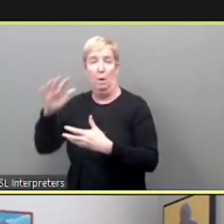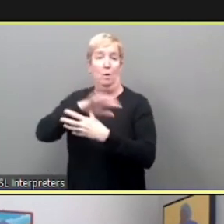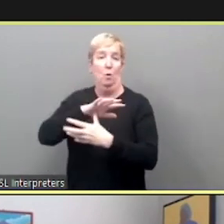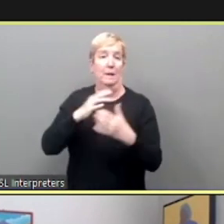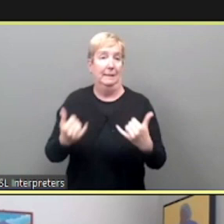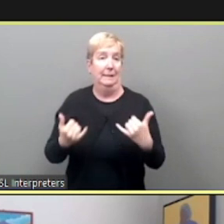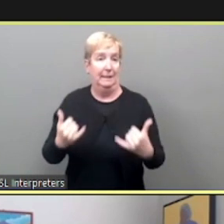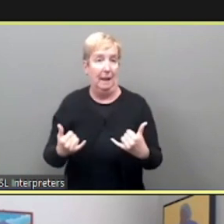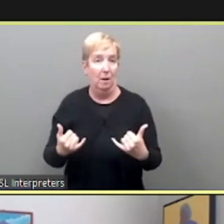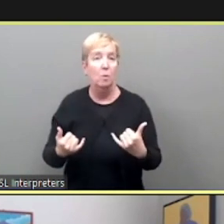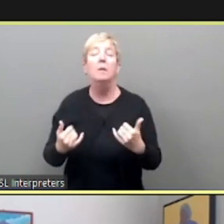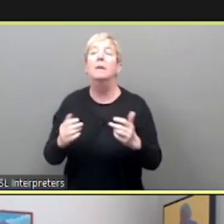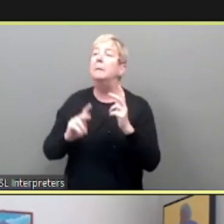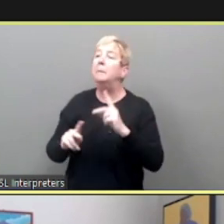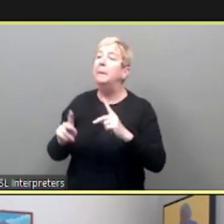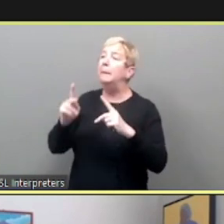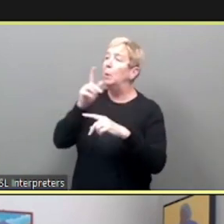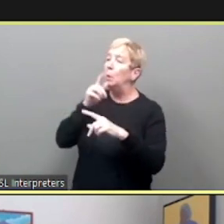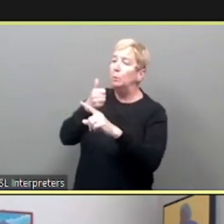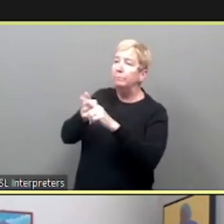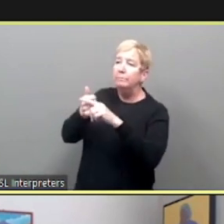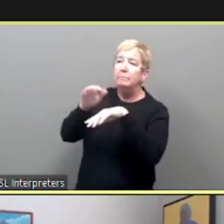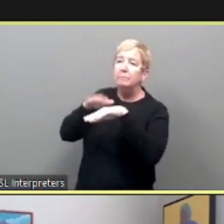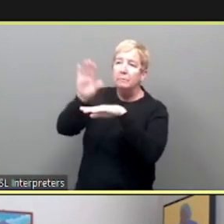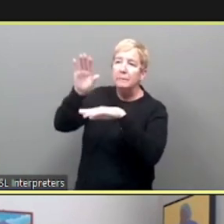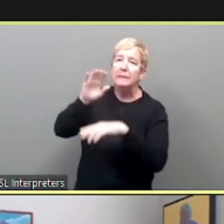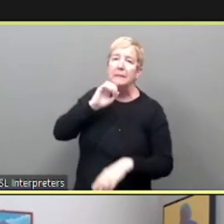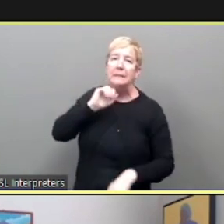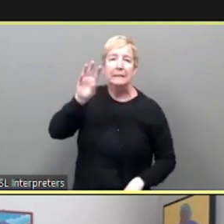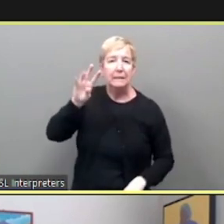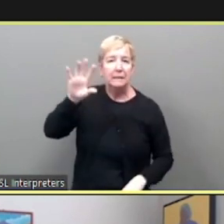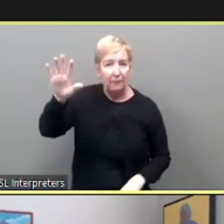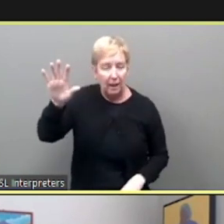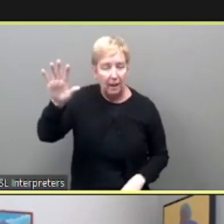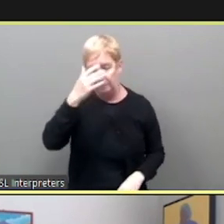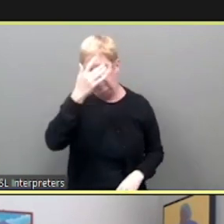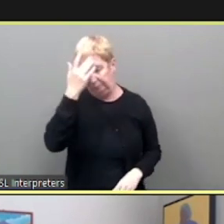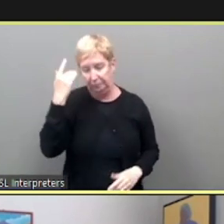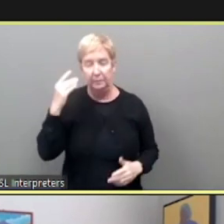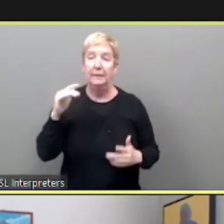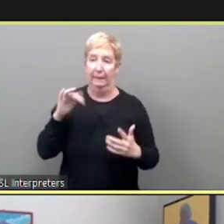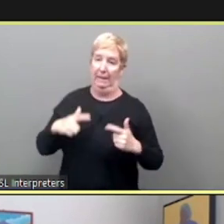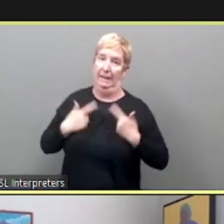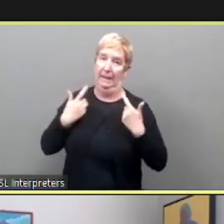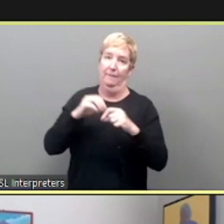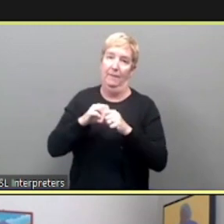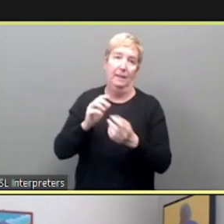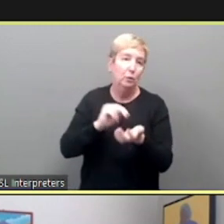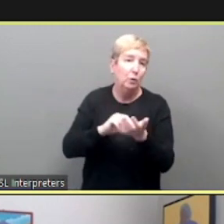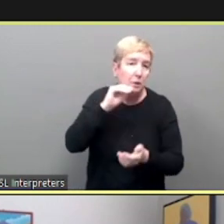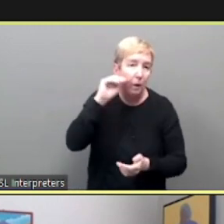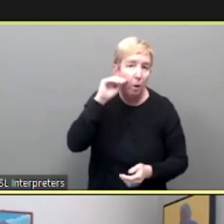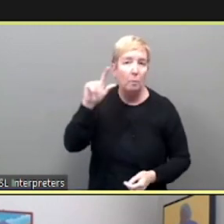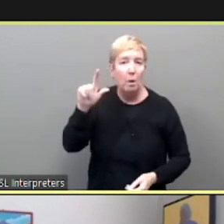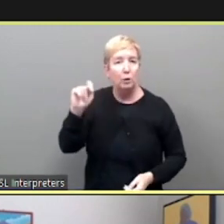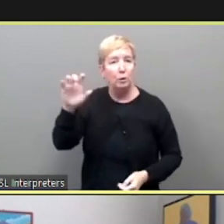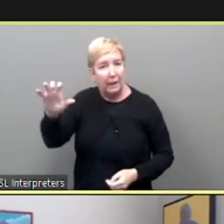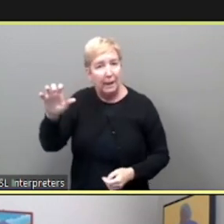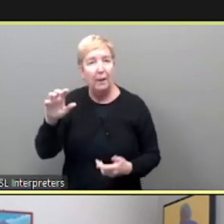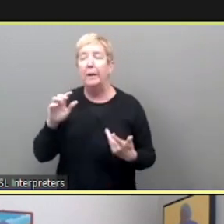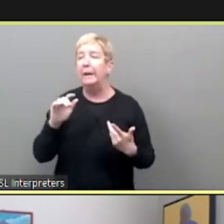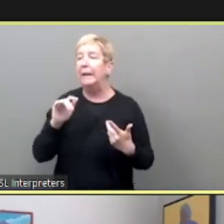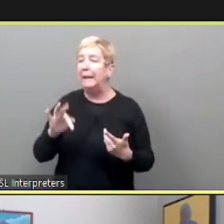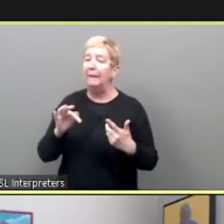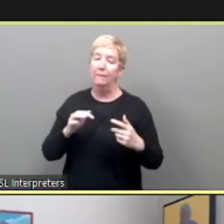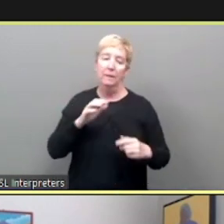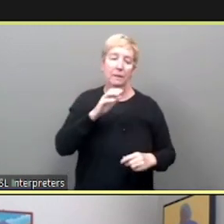again, the people over 65 and older, residents in long-term care facilities, and 50 to